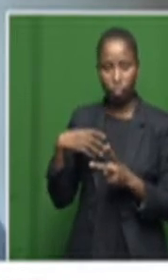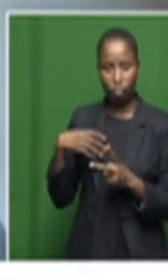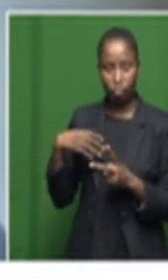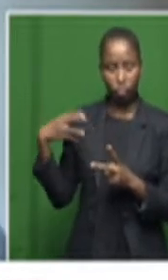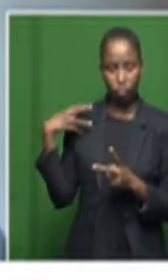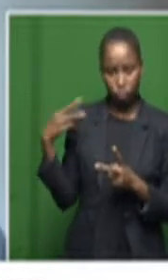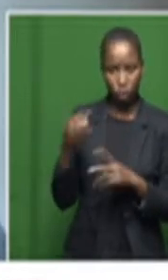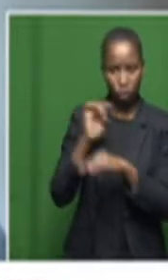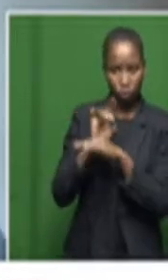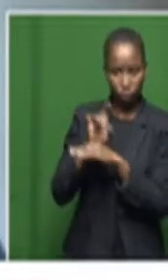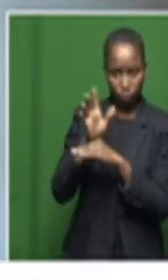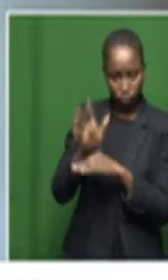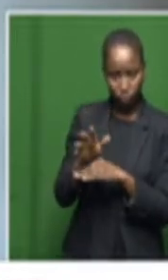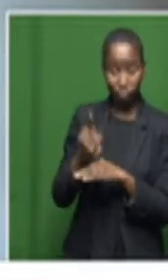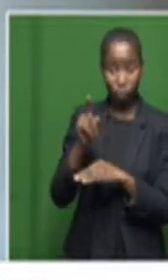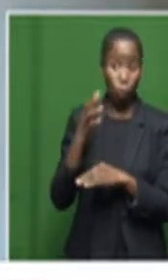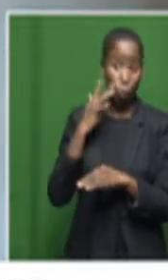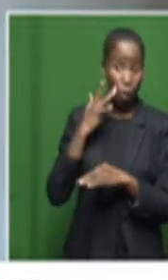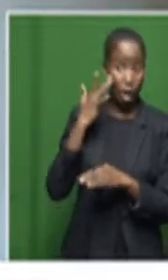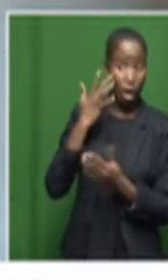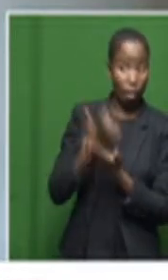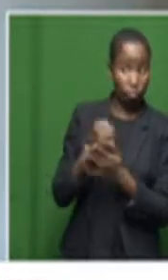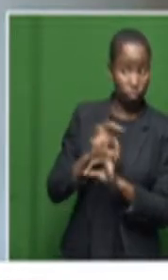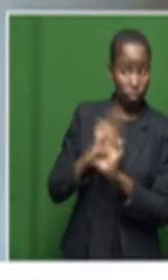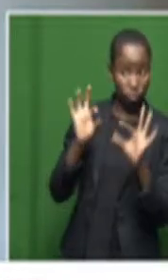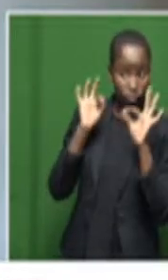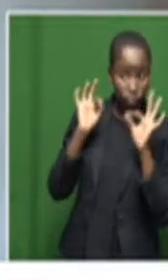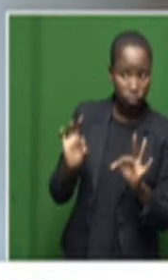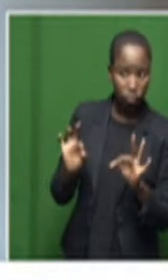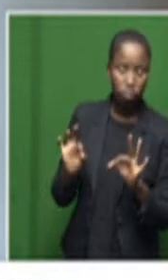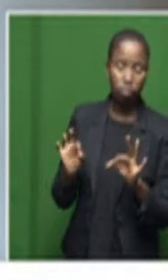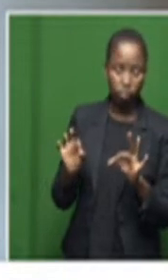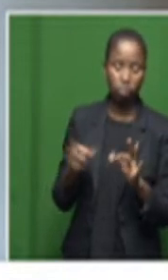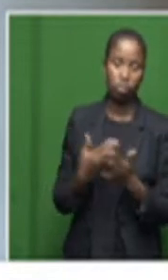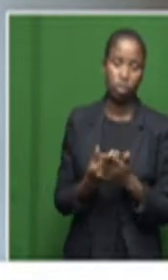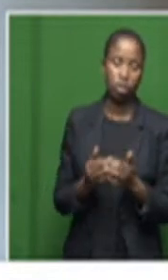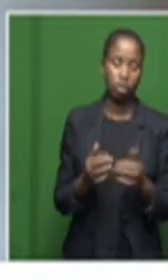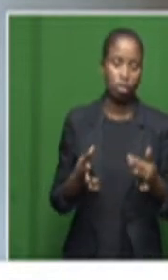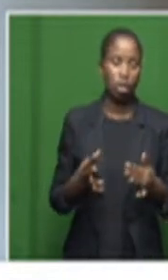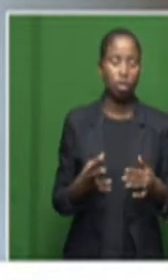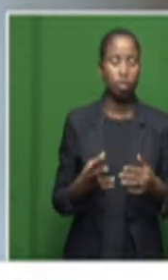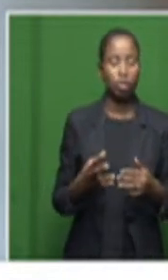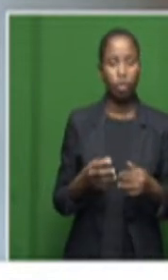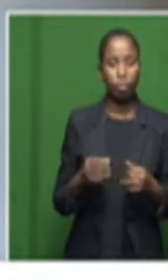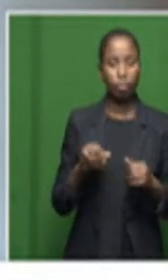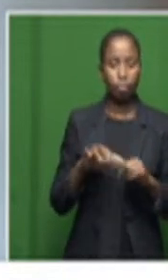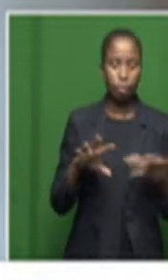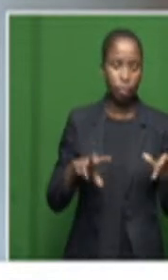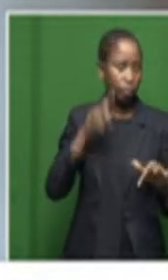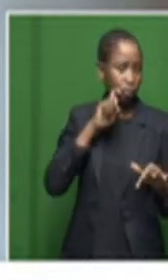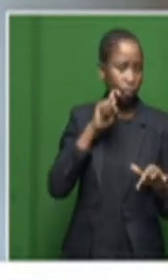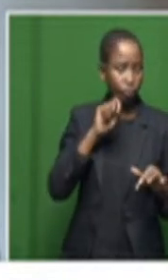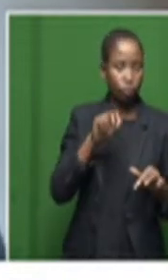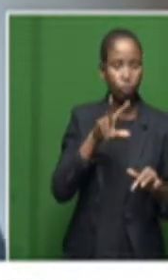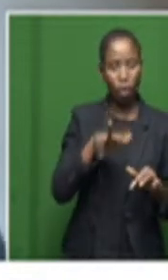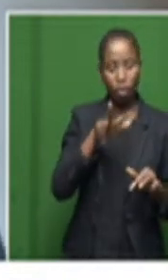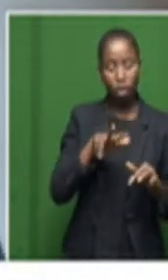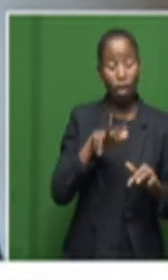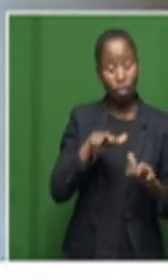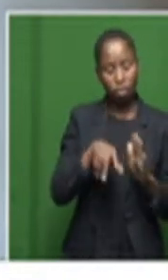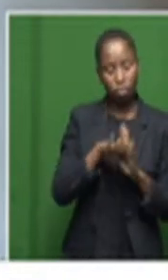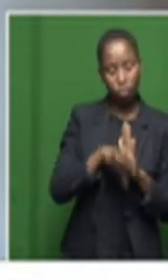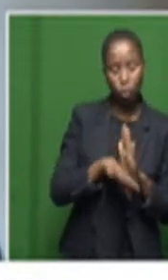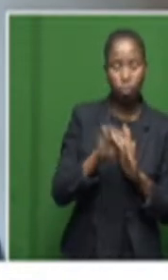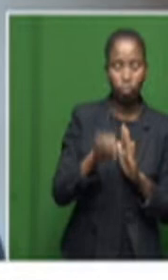And when the evidence is clear and we understand the implications, I'm sure the vaccine age registration will change. And at that point, we